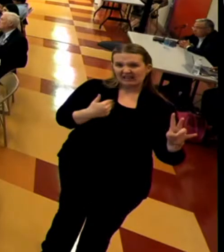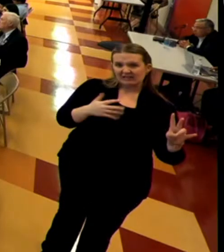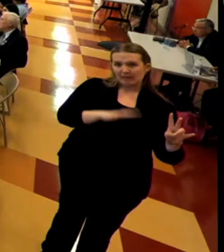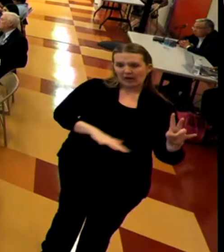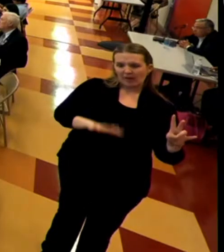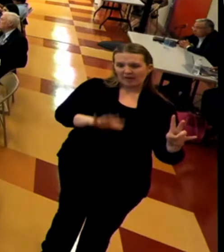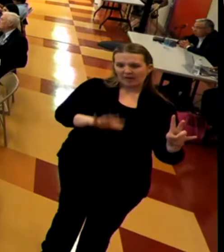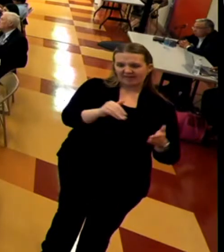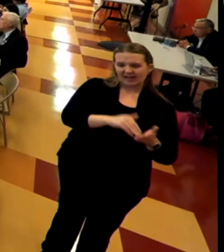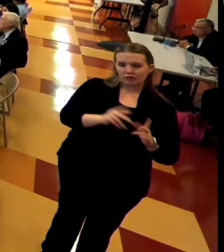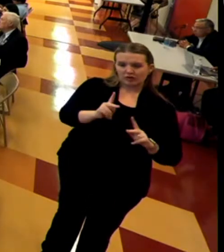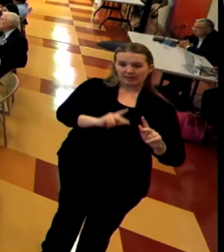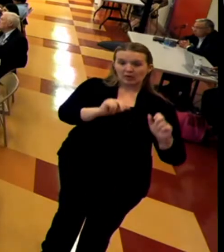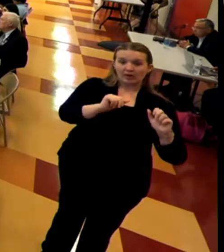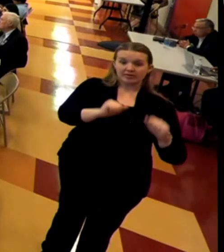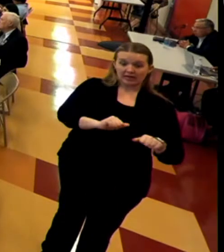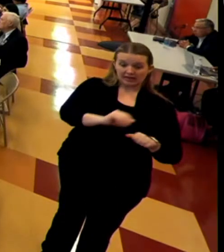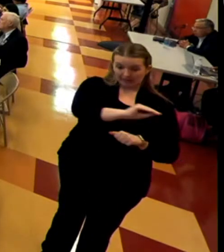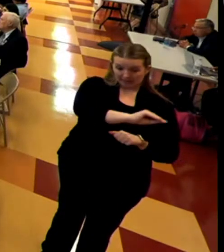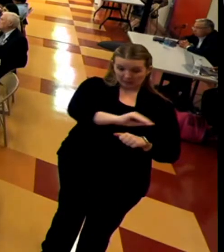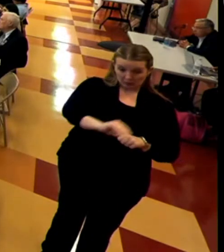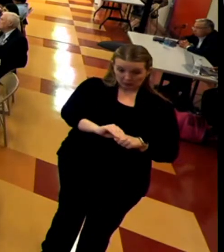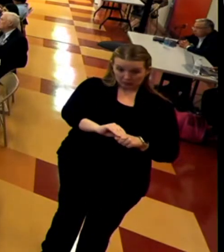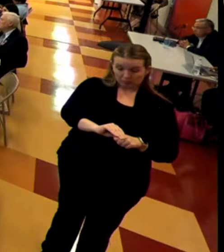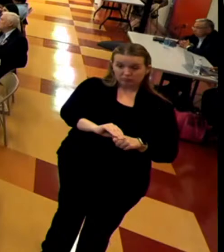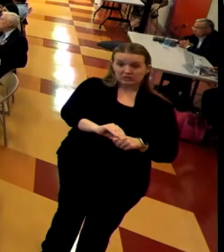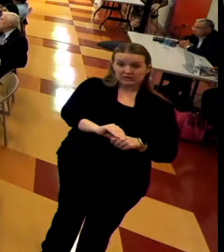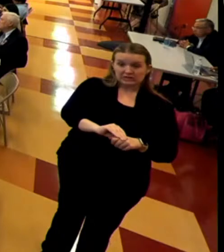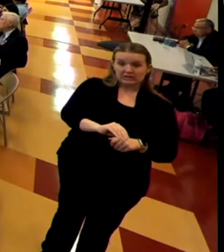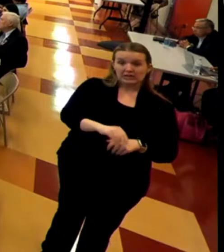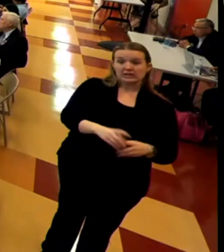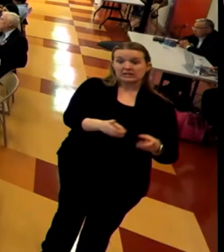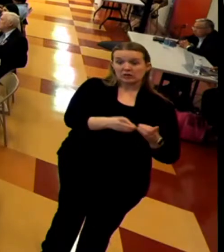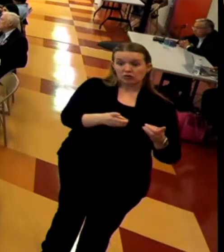5,000 people that can be placed in District 5, while